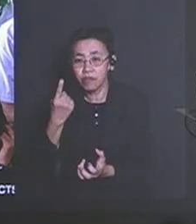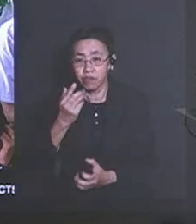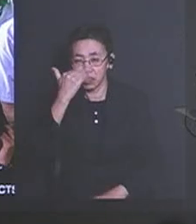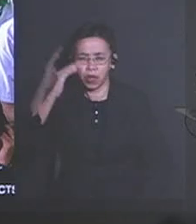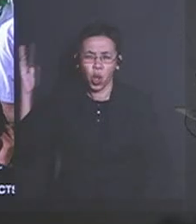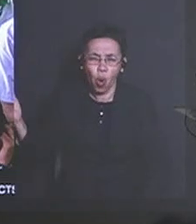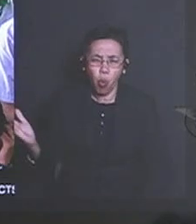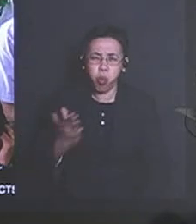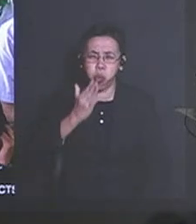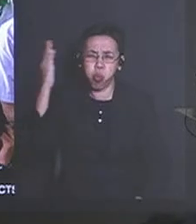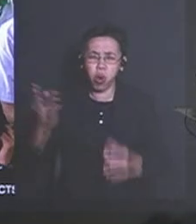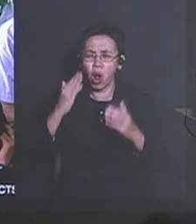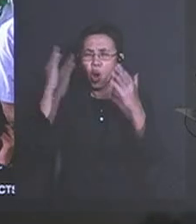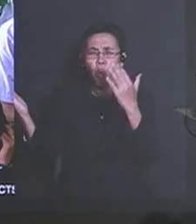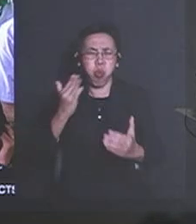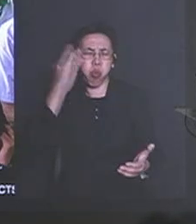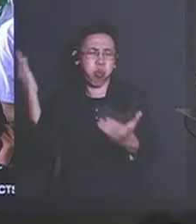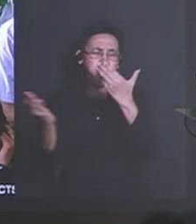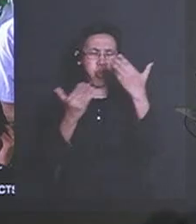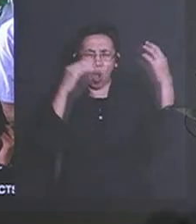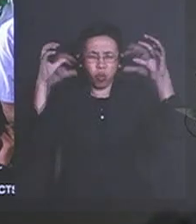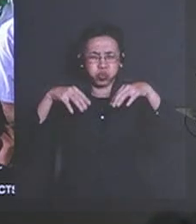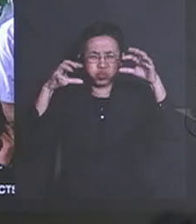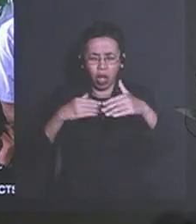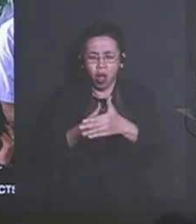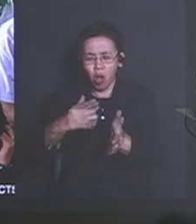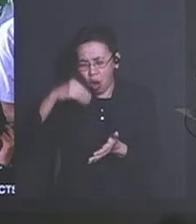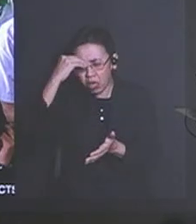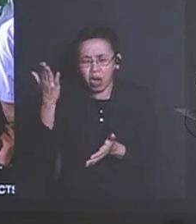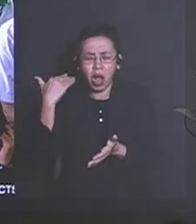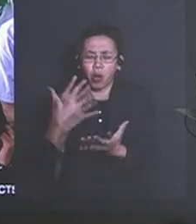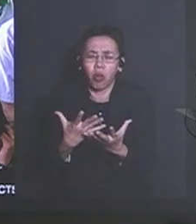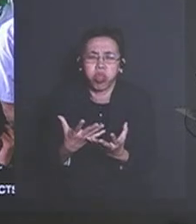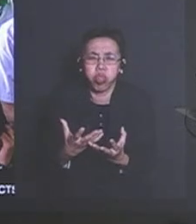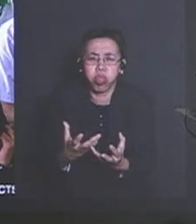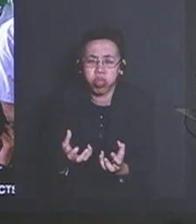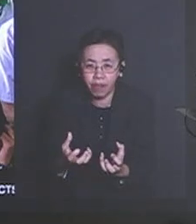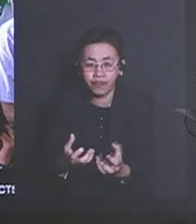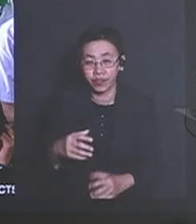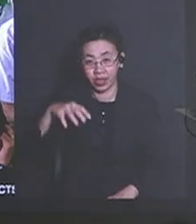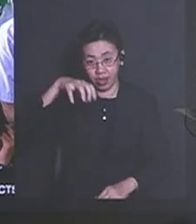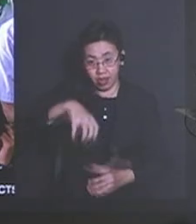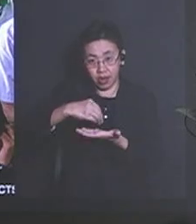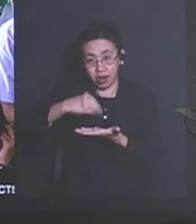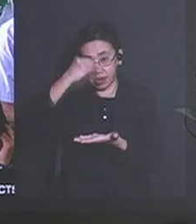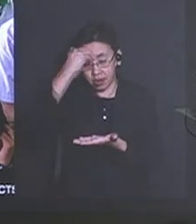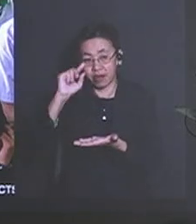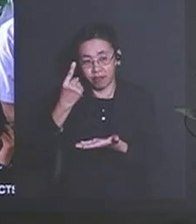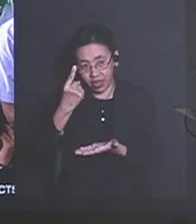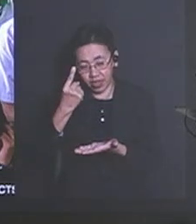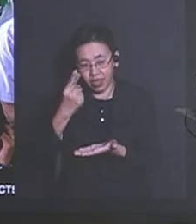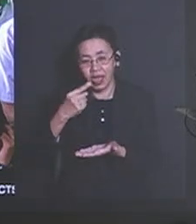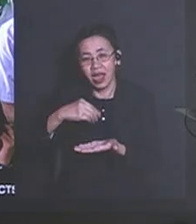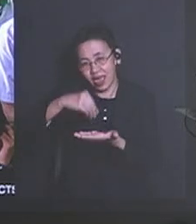The new building will help to support the increasing numbers of the primary students in the area. As briefed by the school, the new